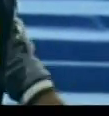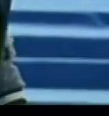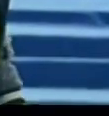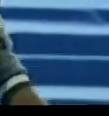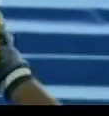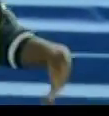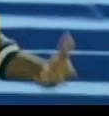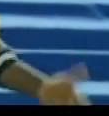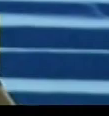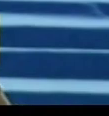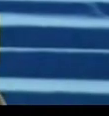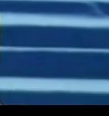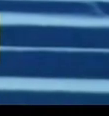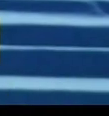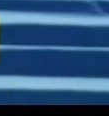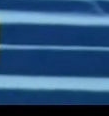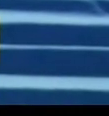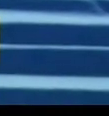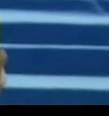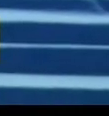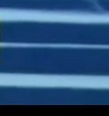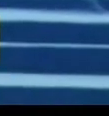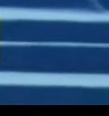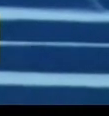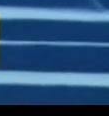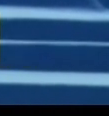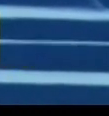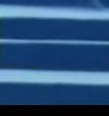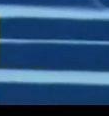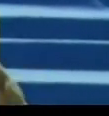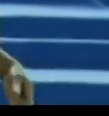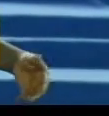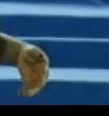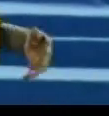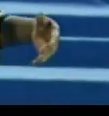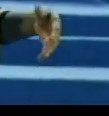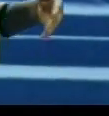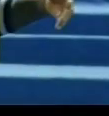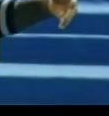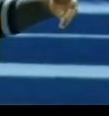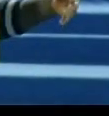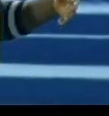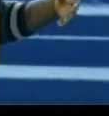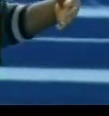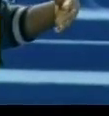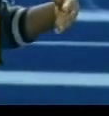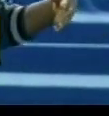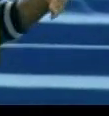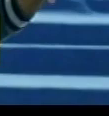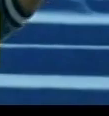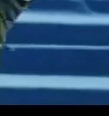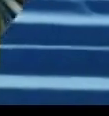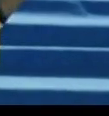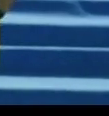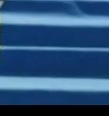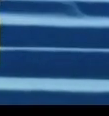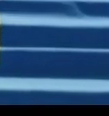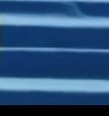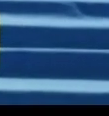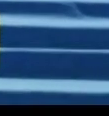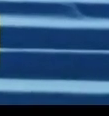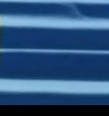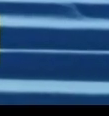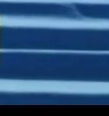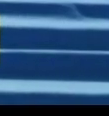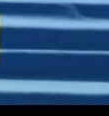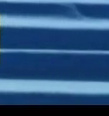was having this severe pain, hernia. So when I went to, at my place, when I